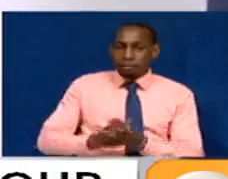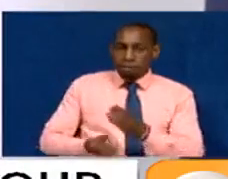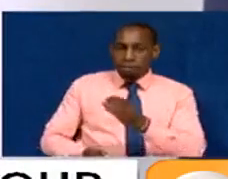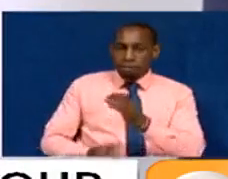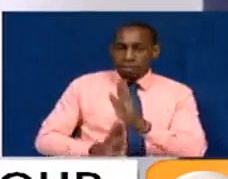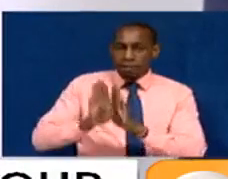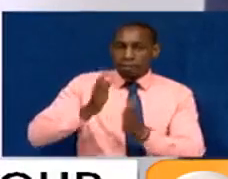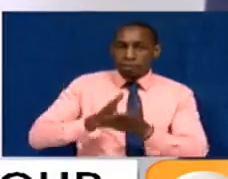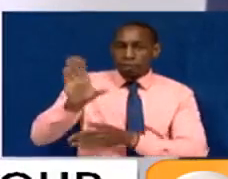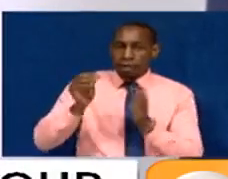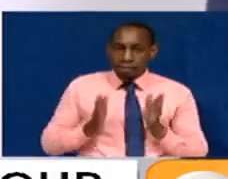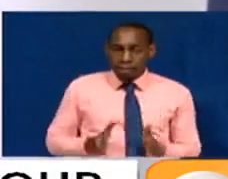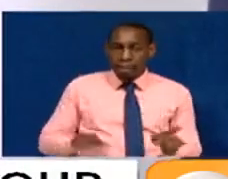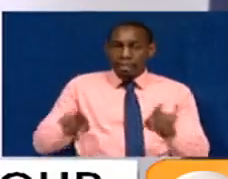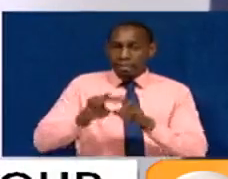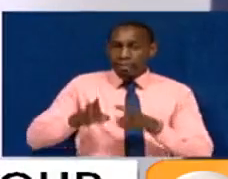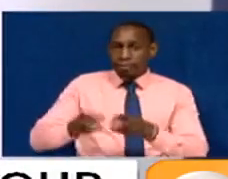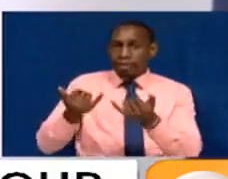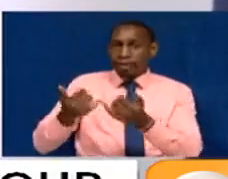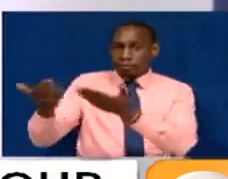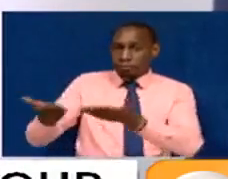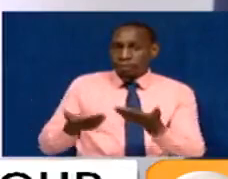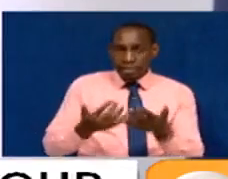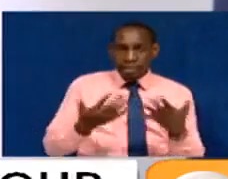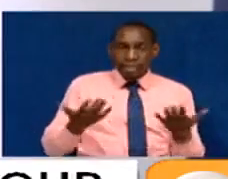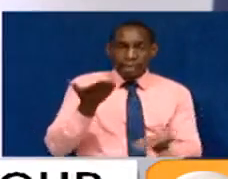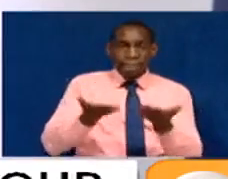Africans. And this is a way to then bring in